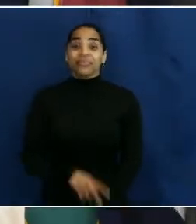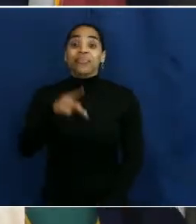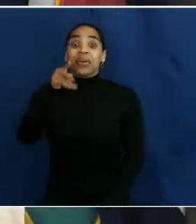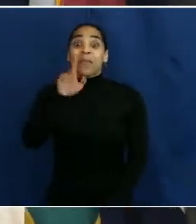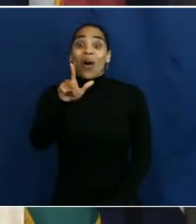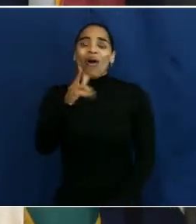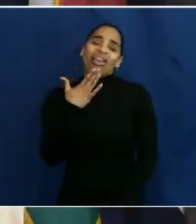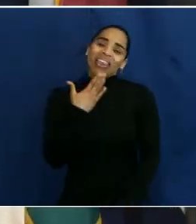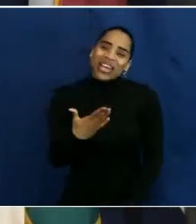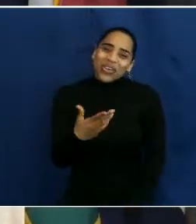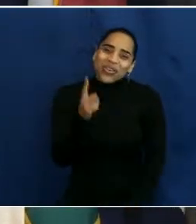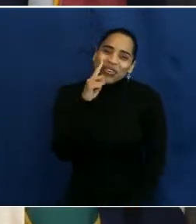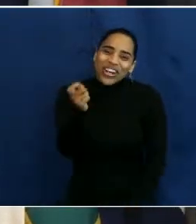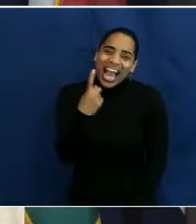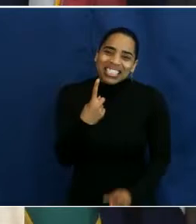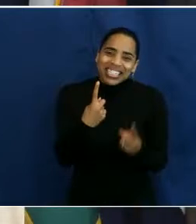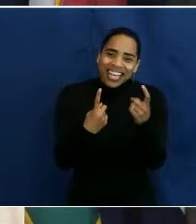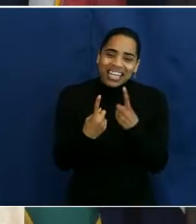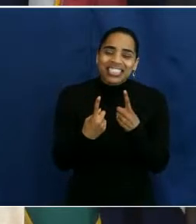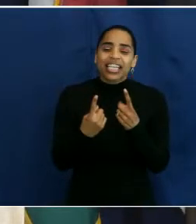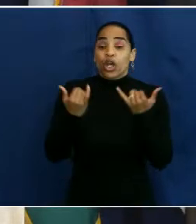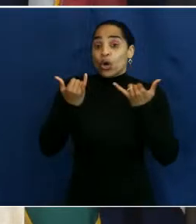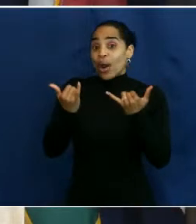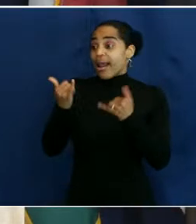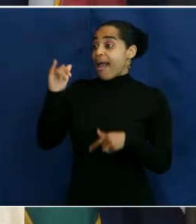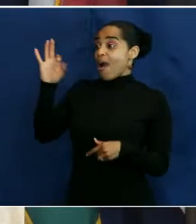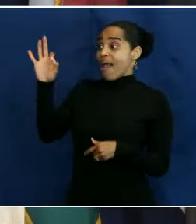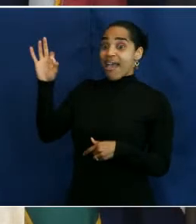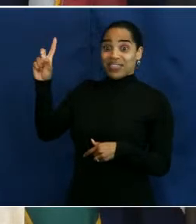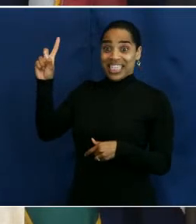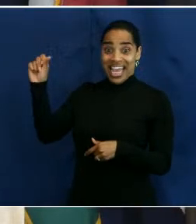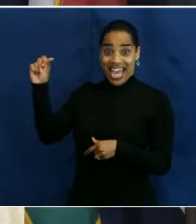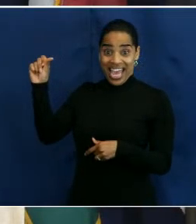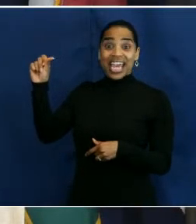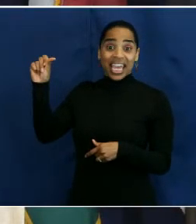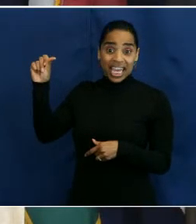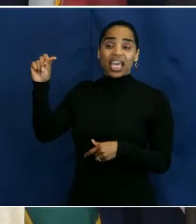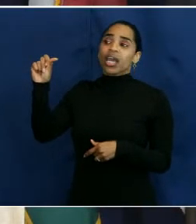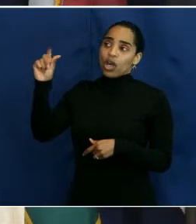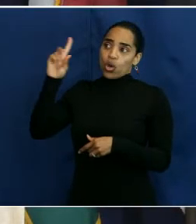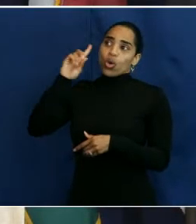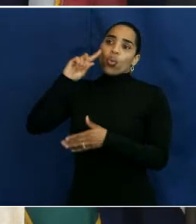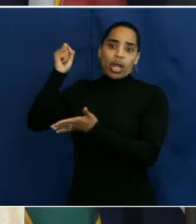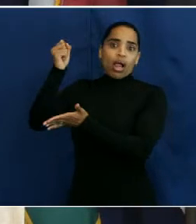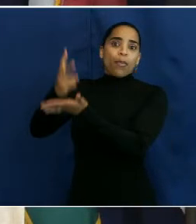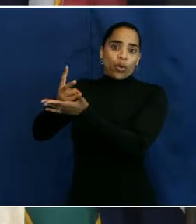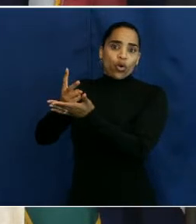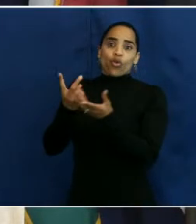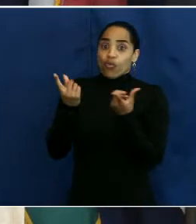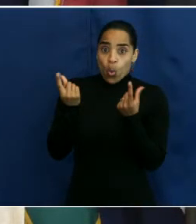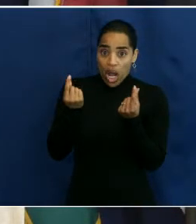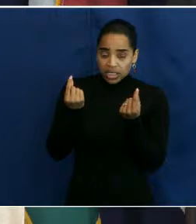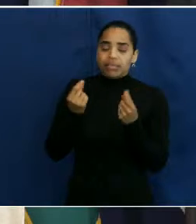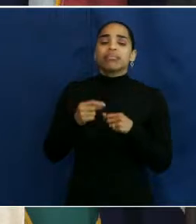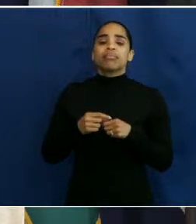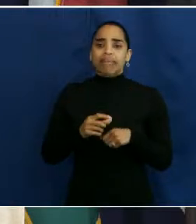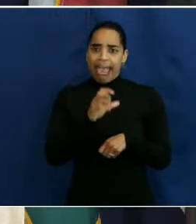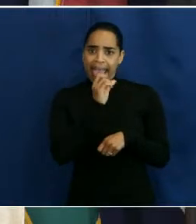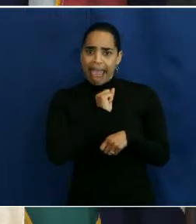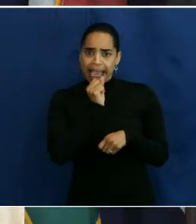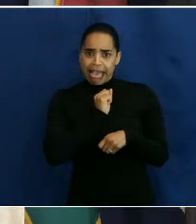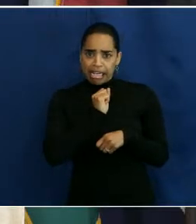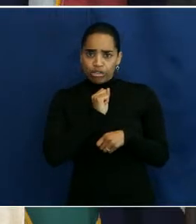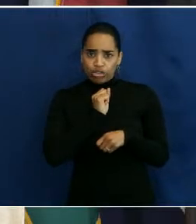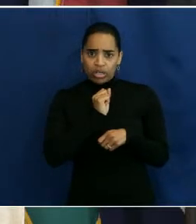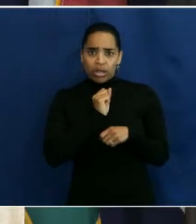Paul, thank you for your questions. Currently, the FDA approves the age range based on the